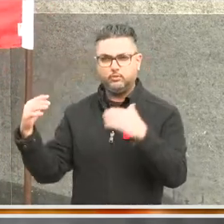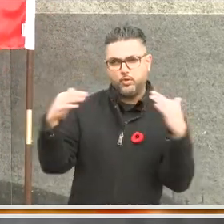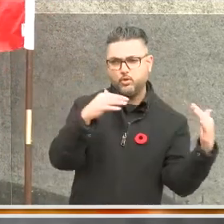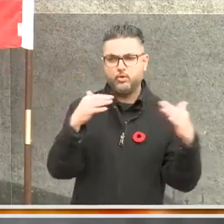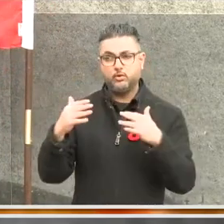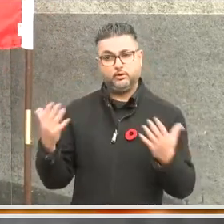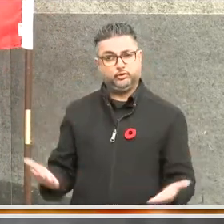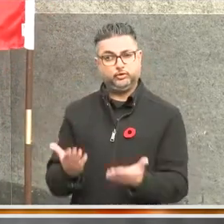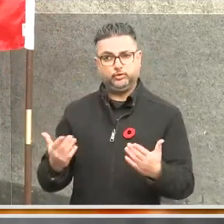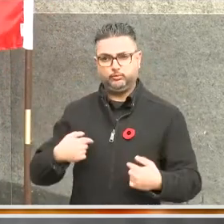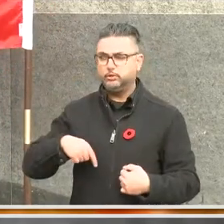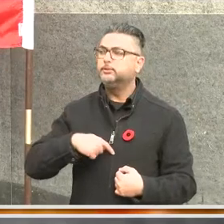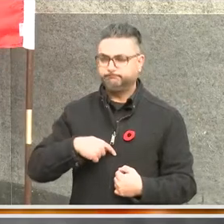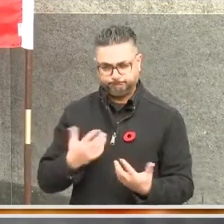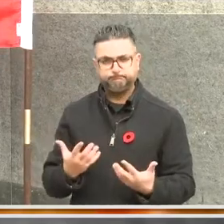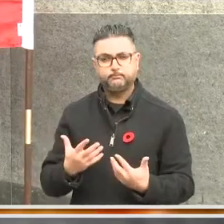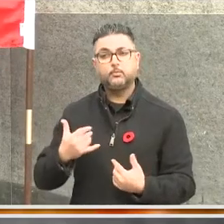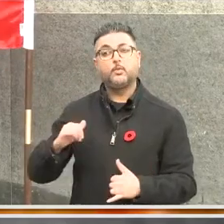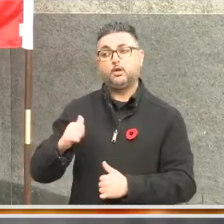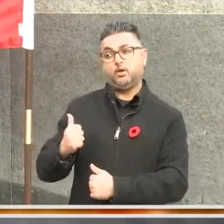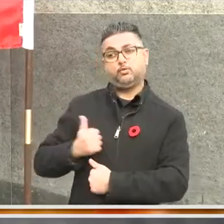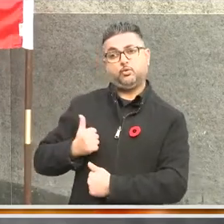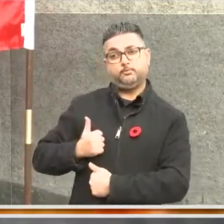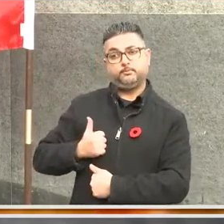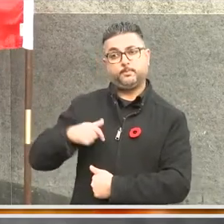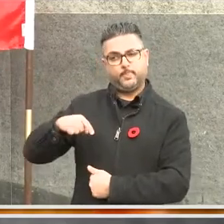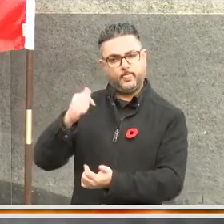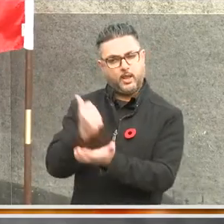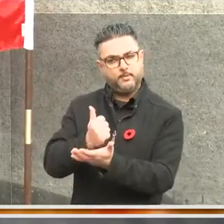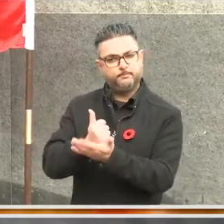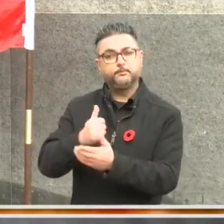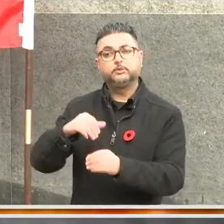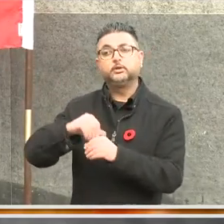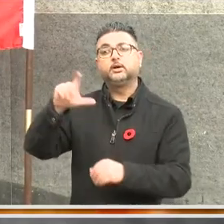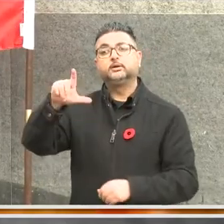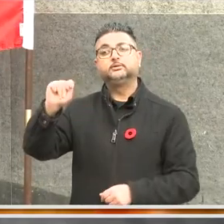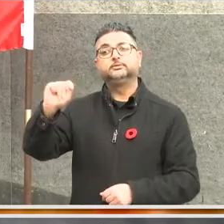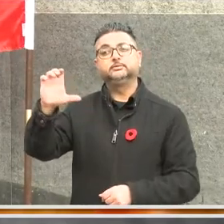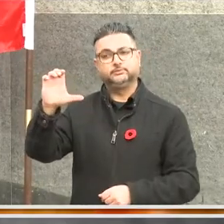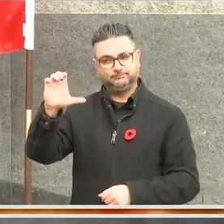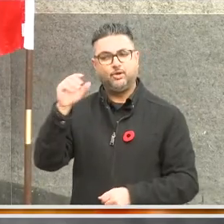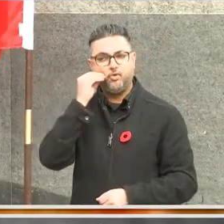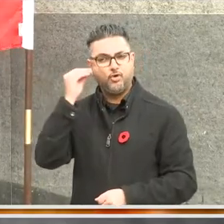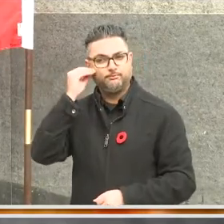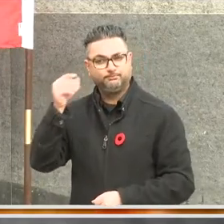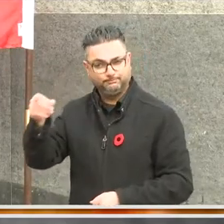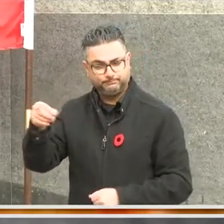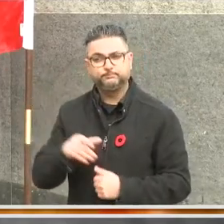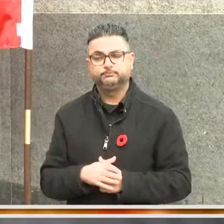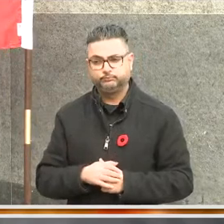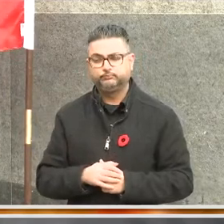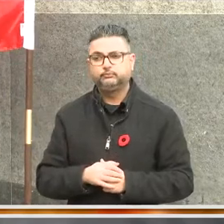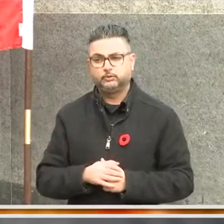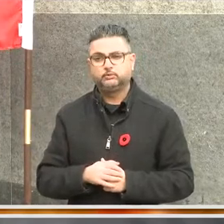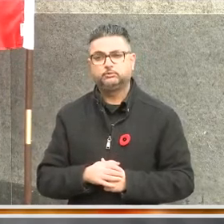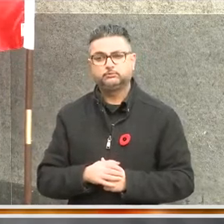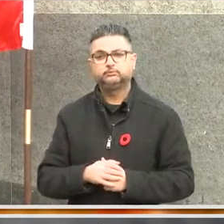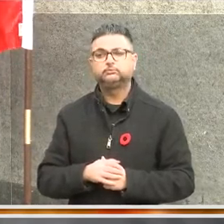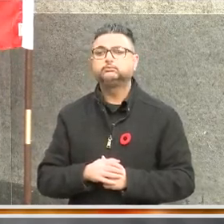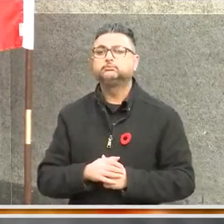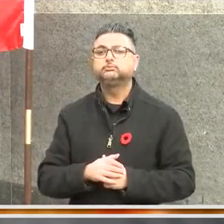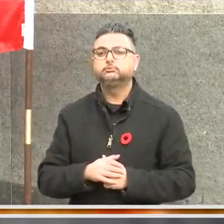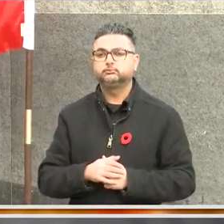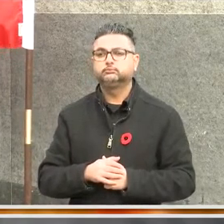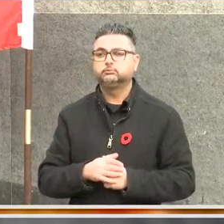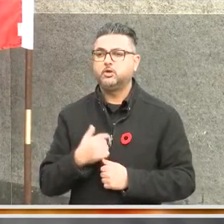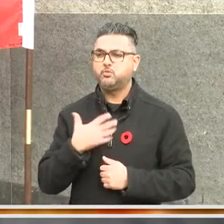in our long-term care facilities across Ontario. I'll just say a few names of people that we should be thinking about today, and I'm sure